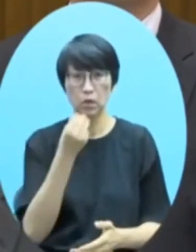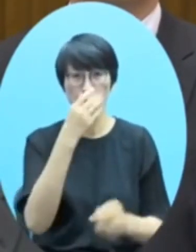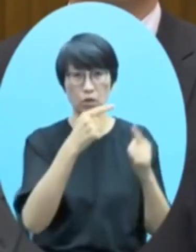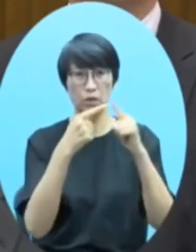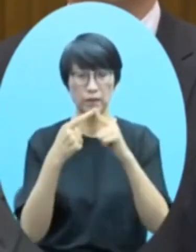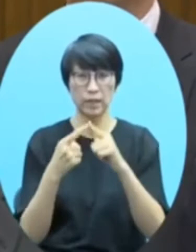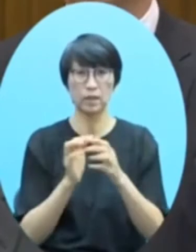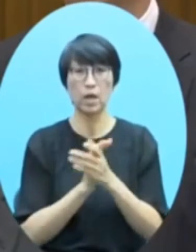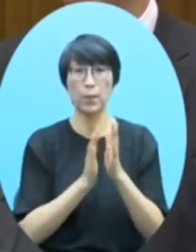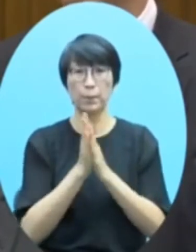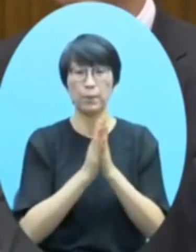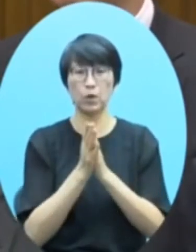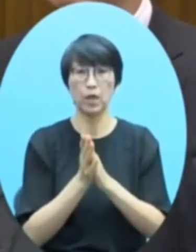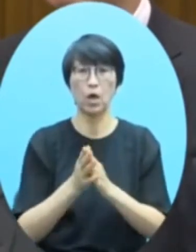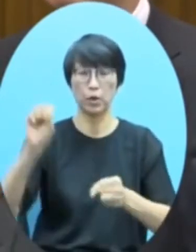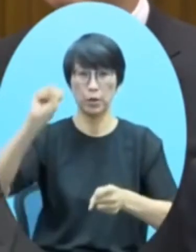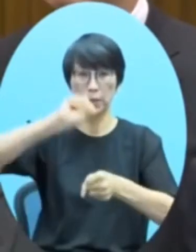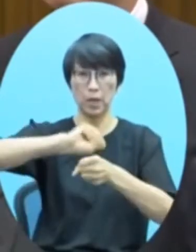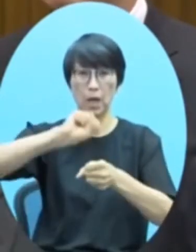Kong.